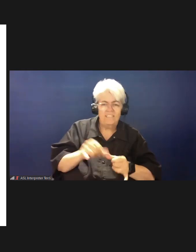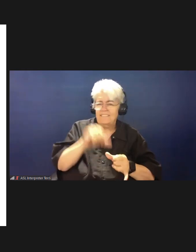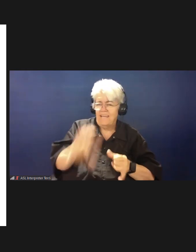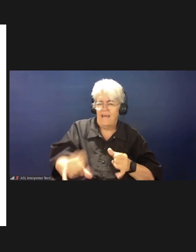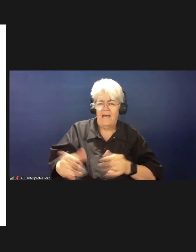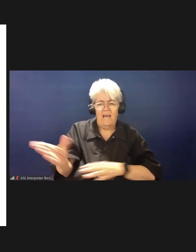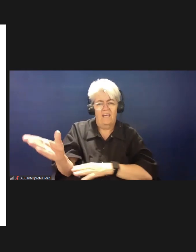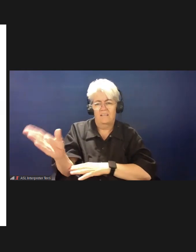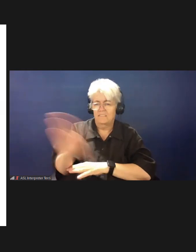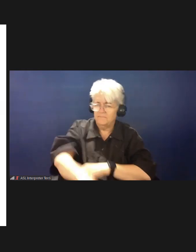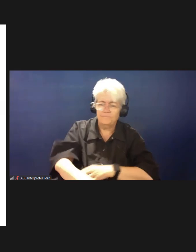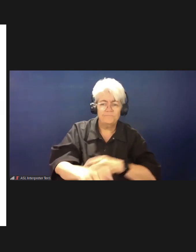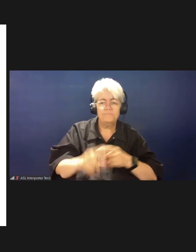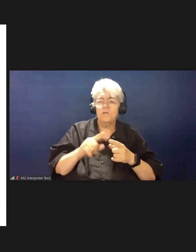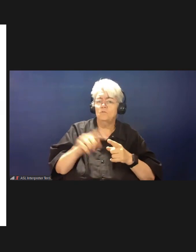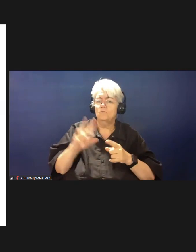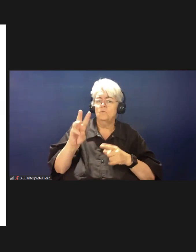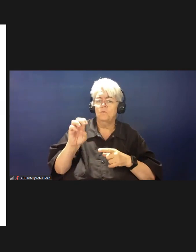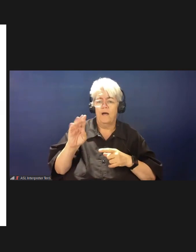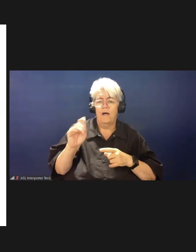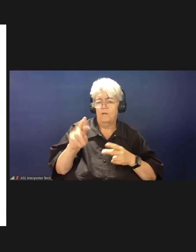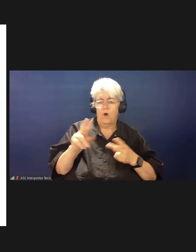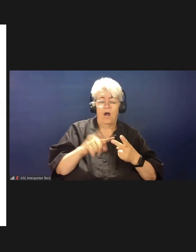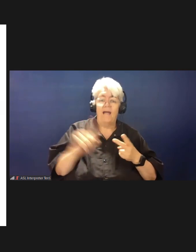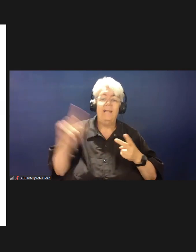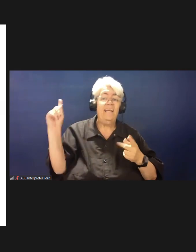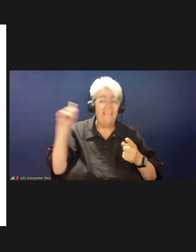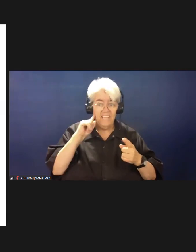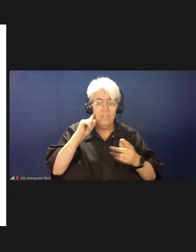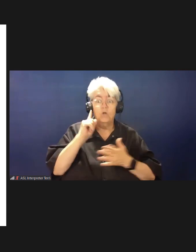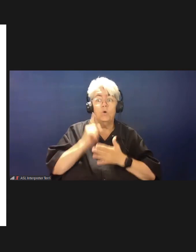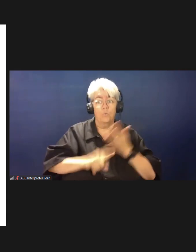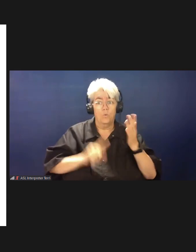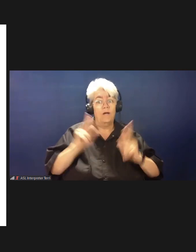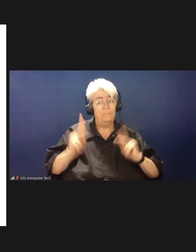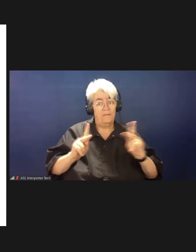today's webinar and hear what other people